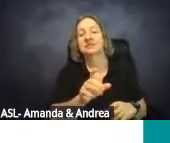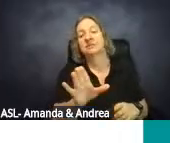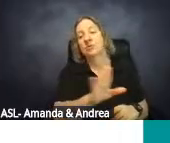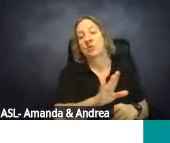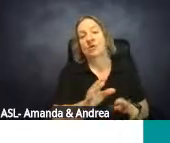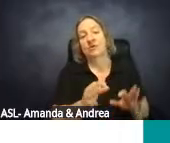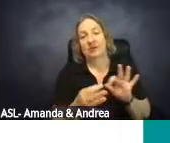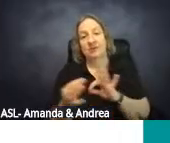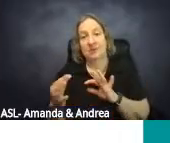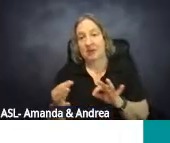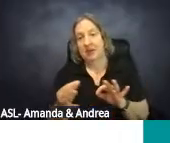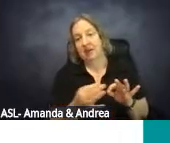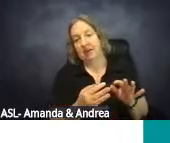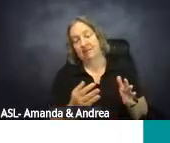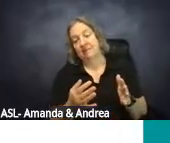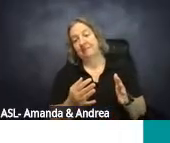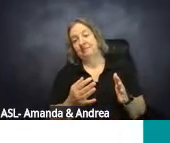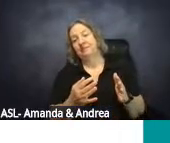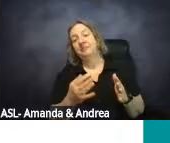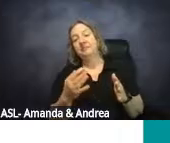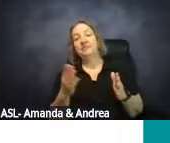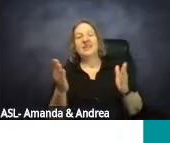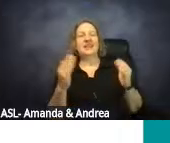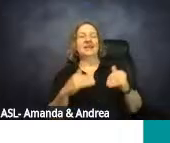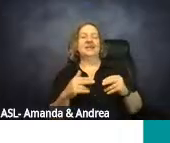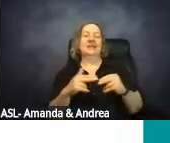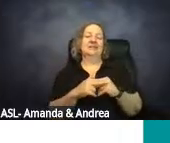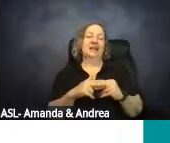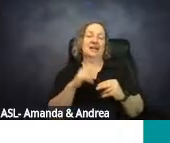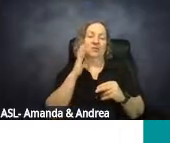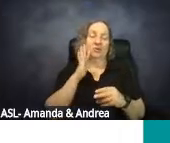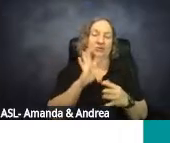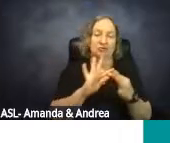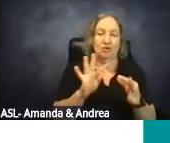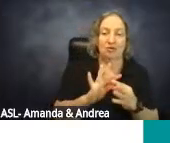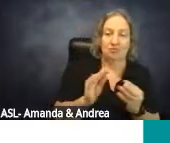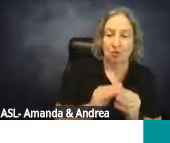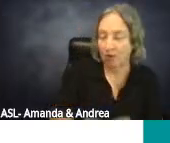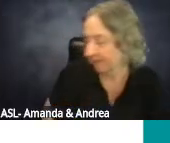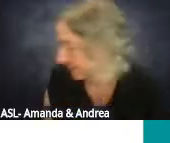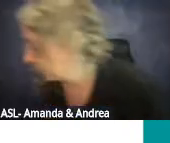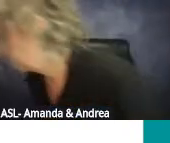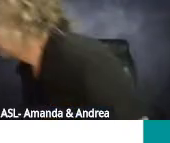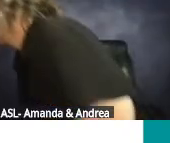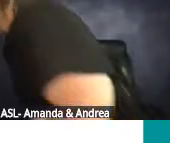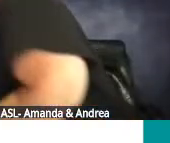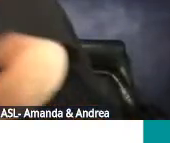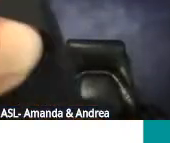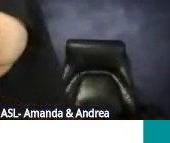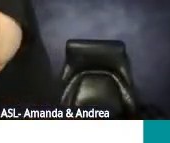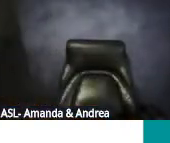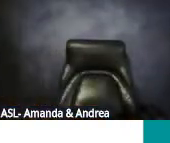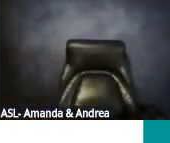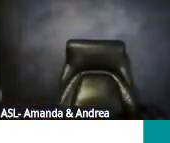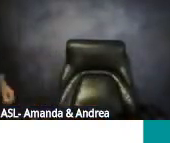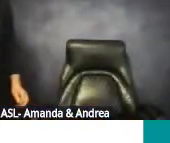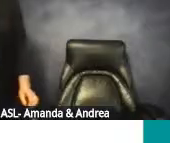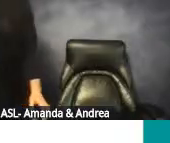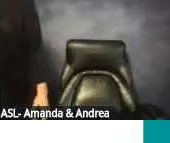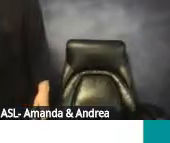And we can go to the next slide and I can talk a little bit more specifically about what that